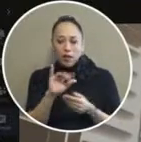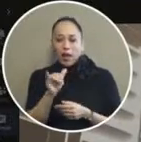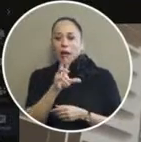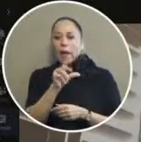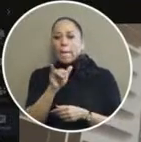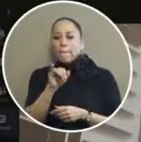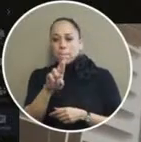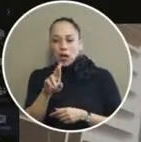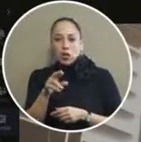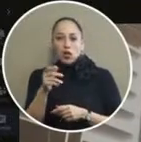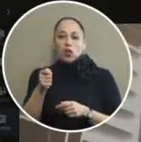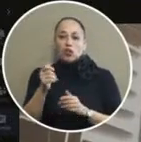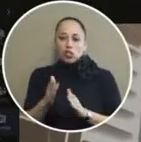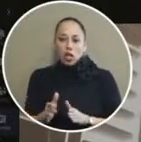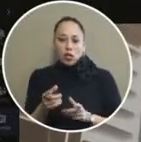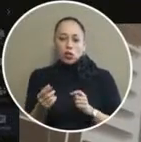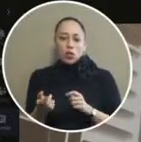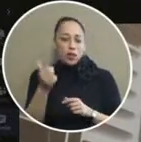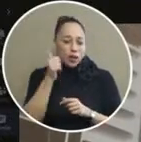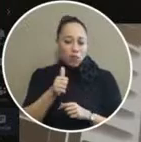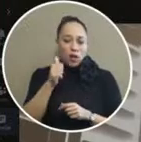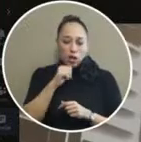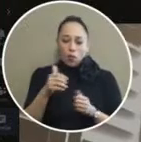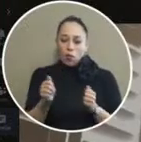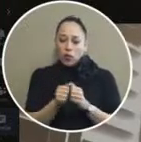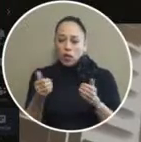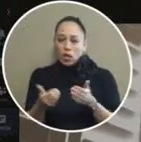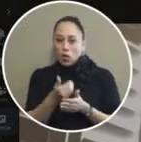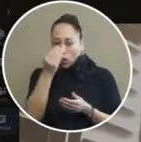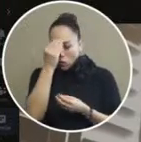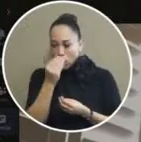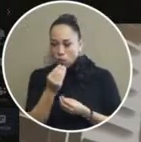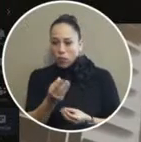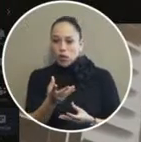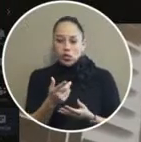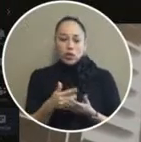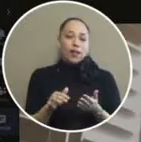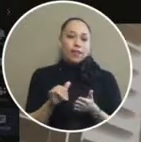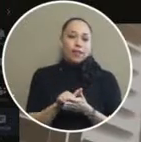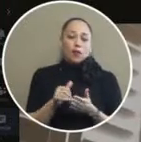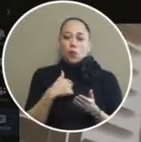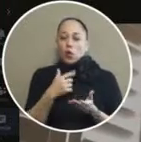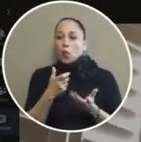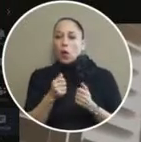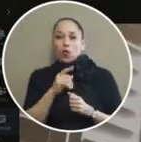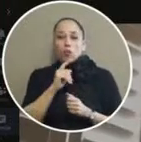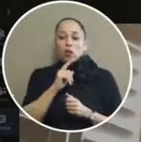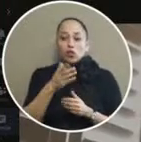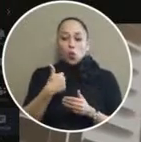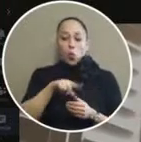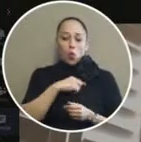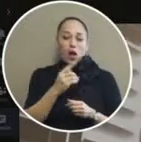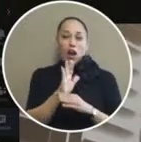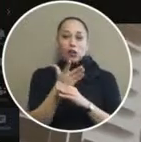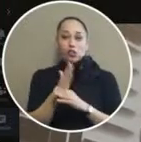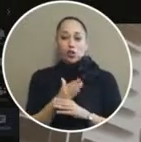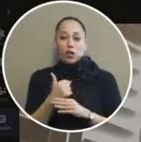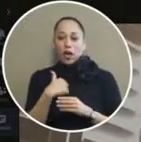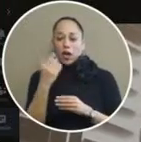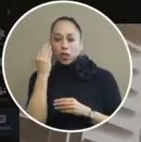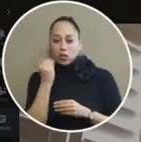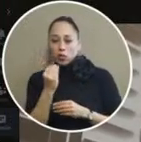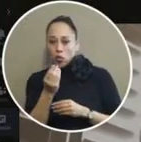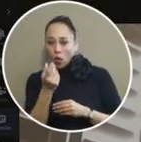and the judge who do this every day, these updates. And so they see the work that's being done, and we wanted to make sure that we shared it and gave you a